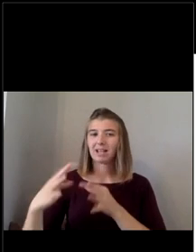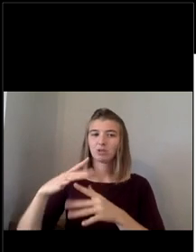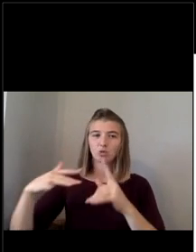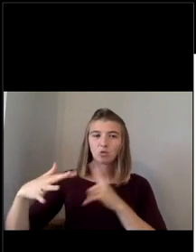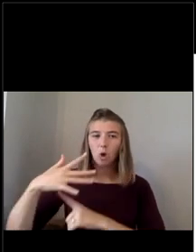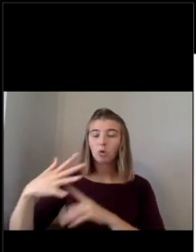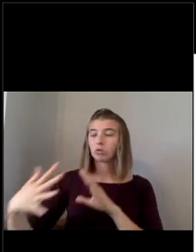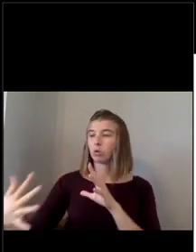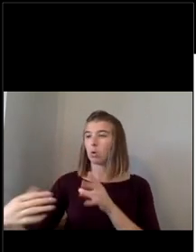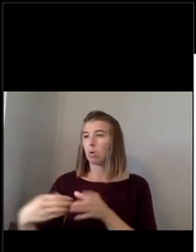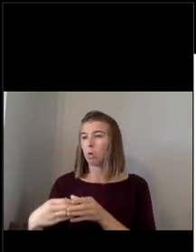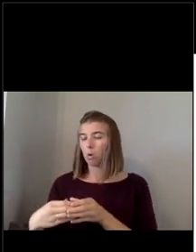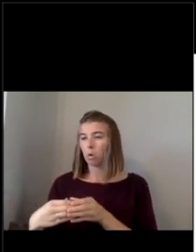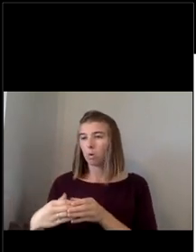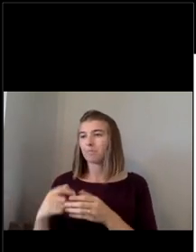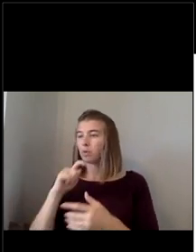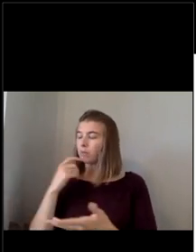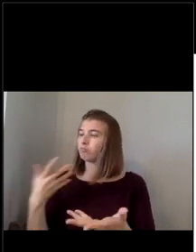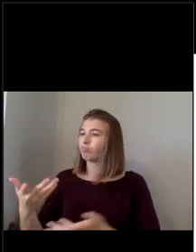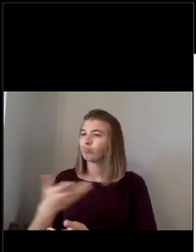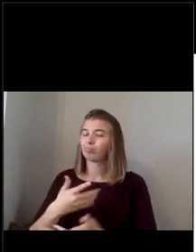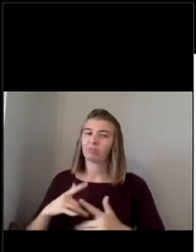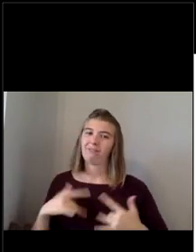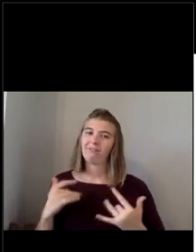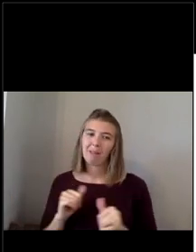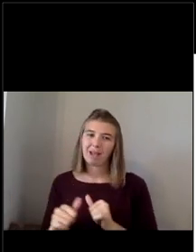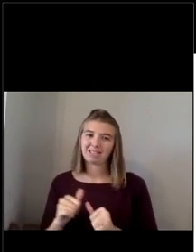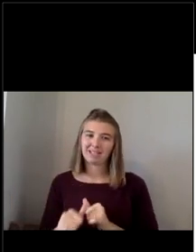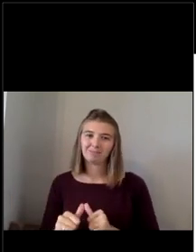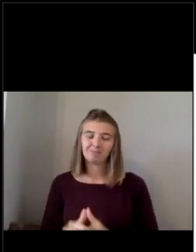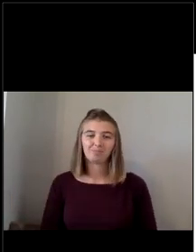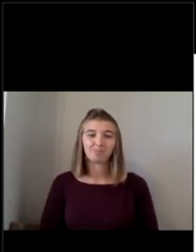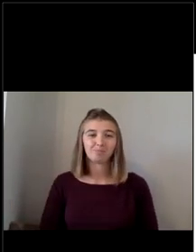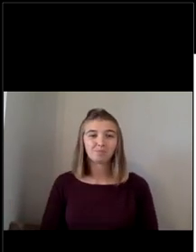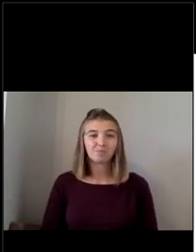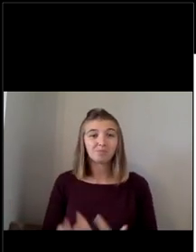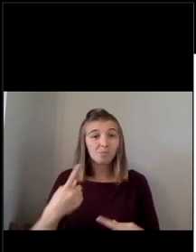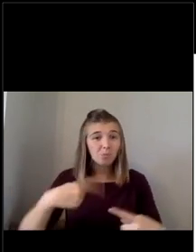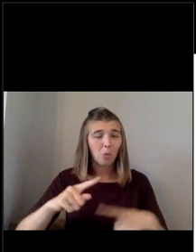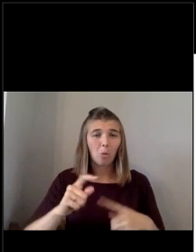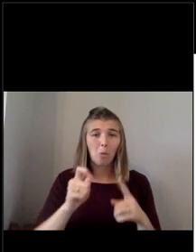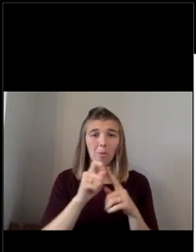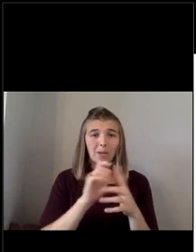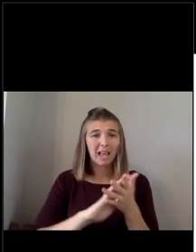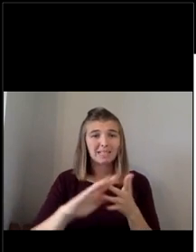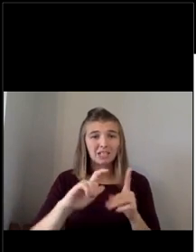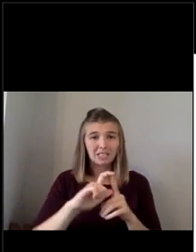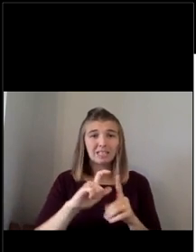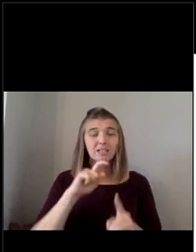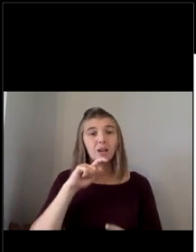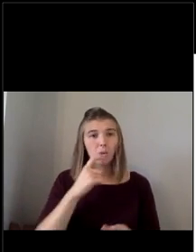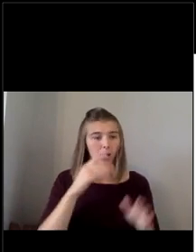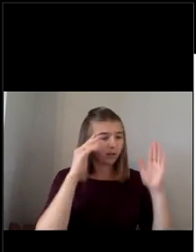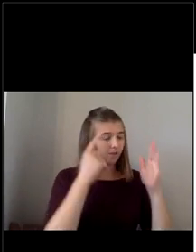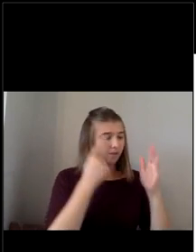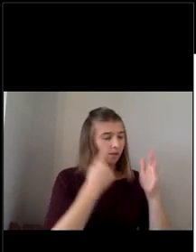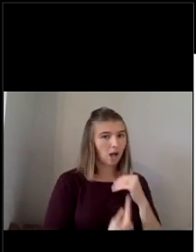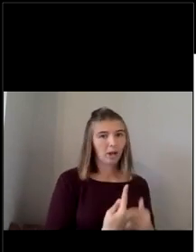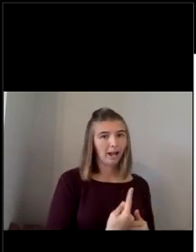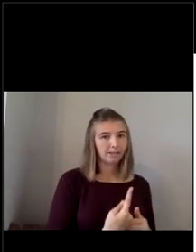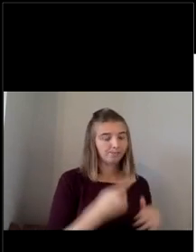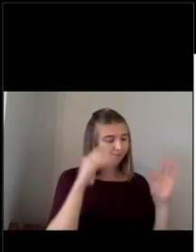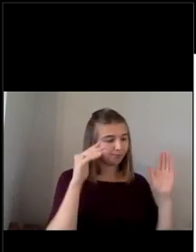self-isolate when there's a big deadline coming up, right? The PhD being a very, very common example of this. You simply want to concentrate and get